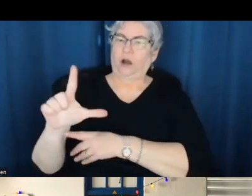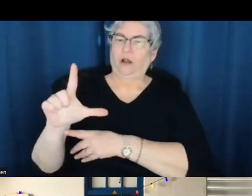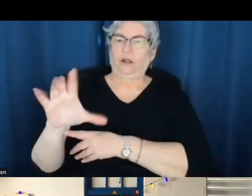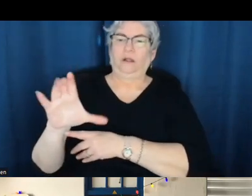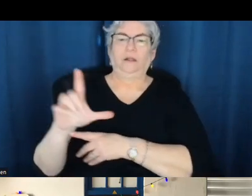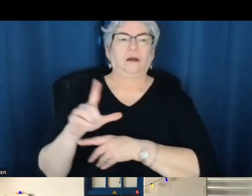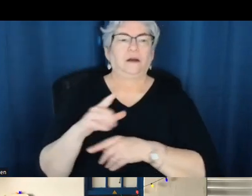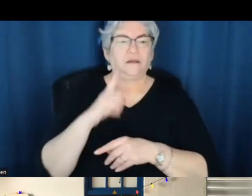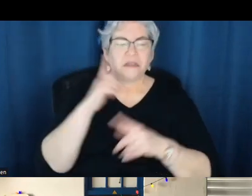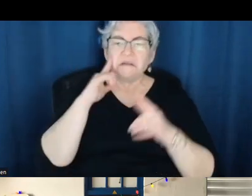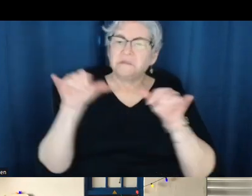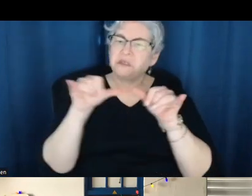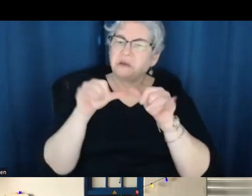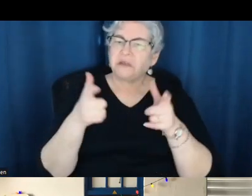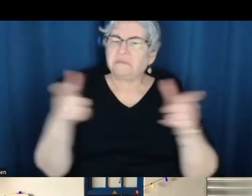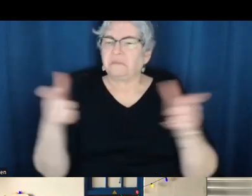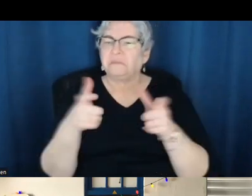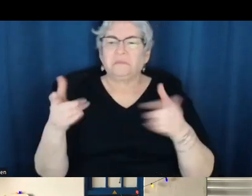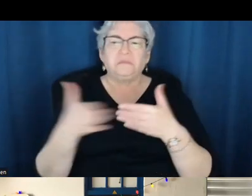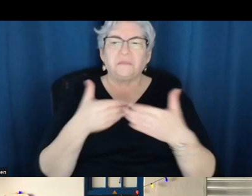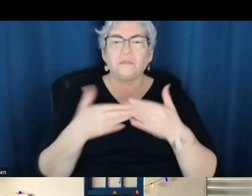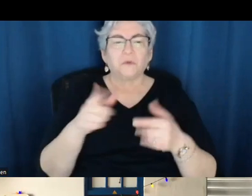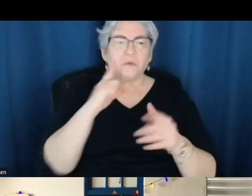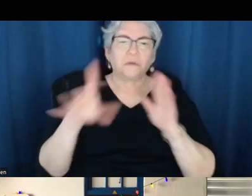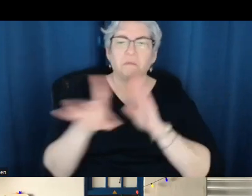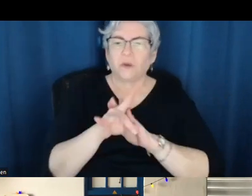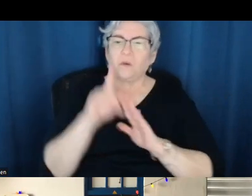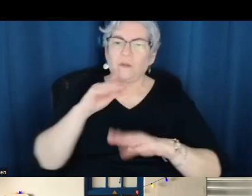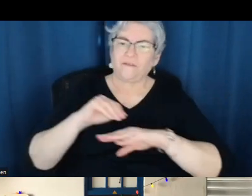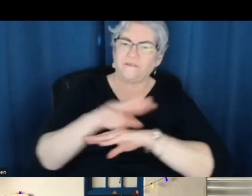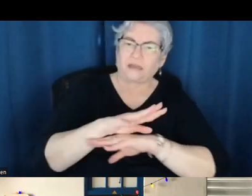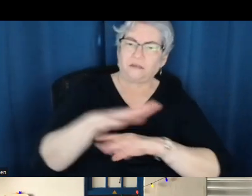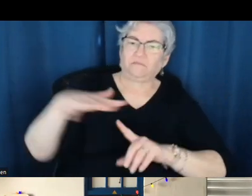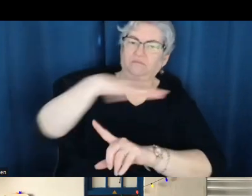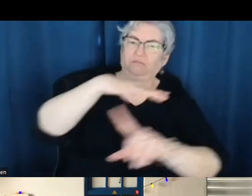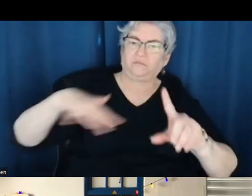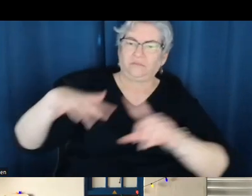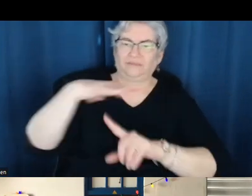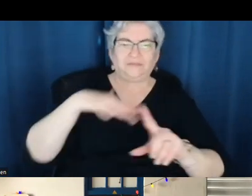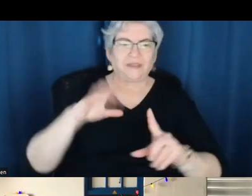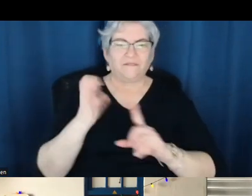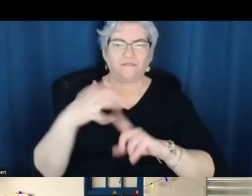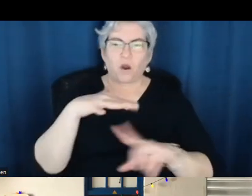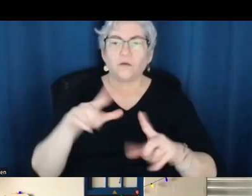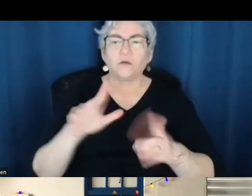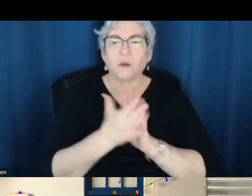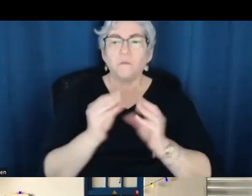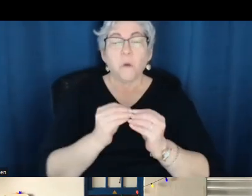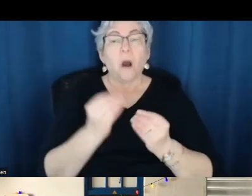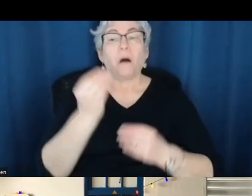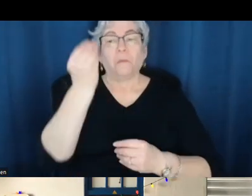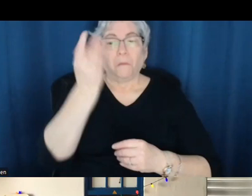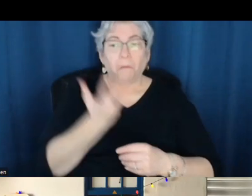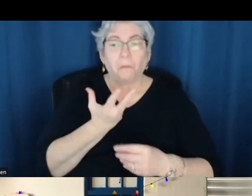Regardless of the size of your property, you make choices that will affect the local environment. As you become more informed about